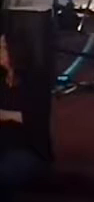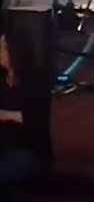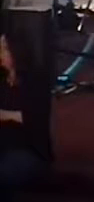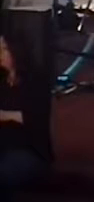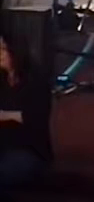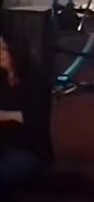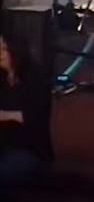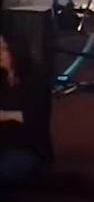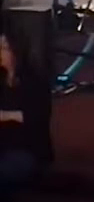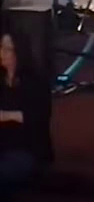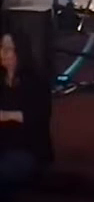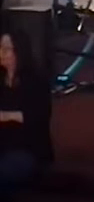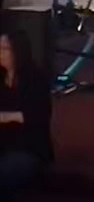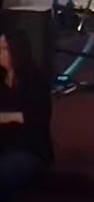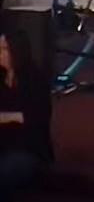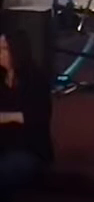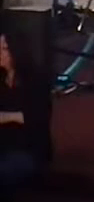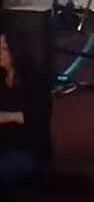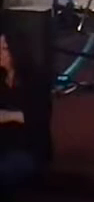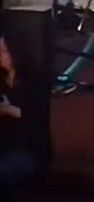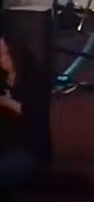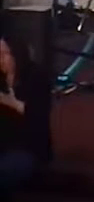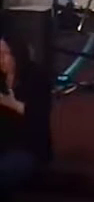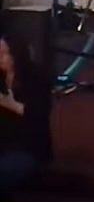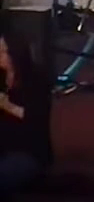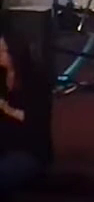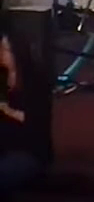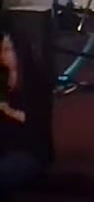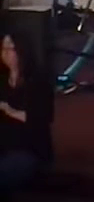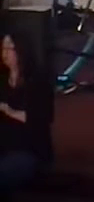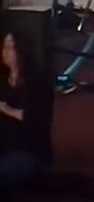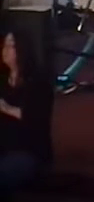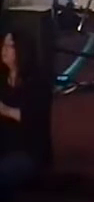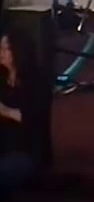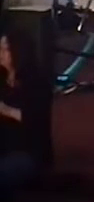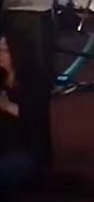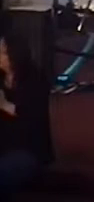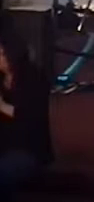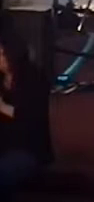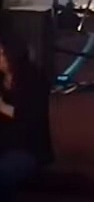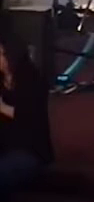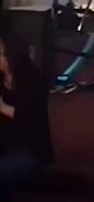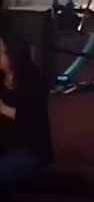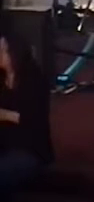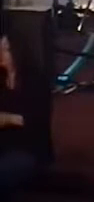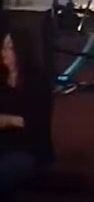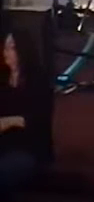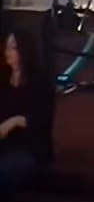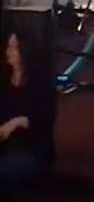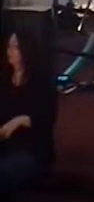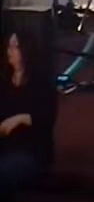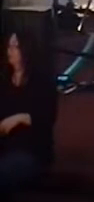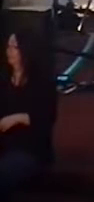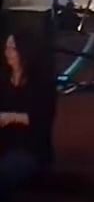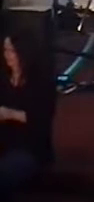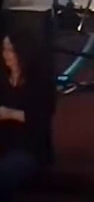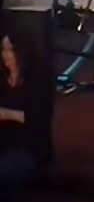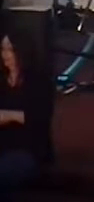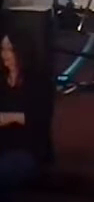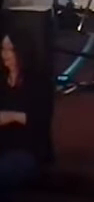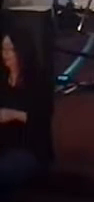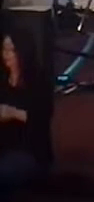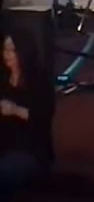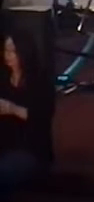your preference, speak your wants, but speak the truth. And when it comes to matters like the origin of man,